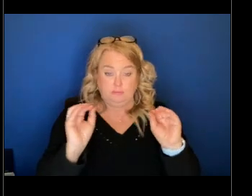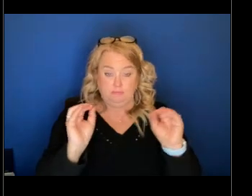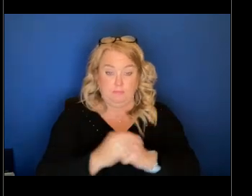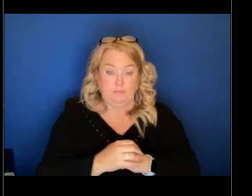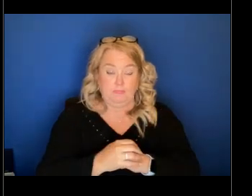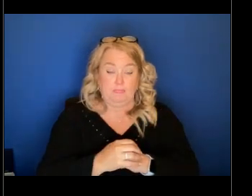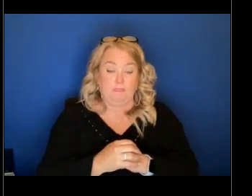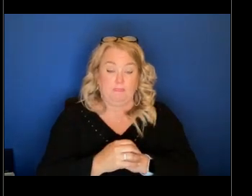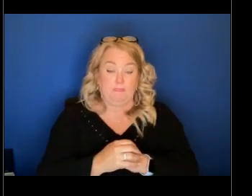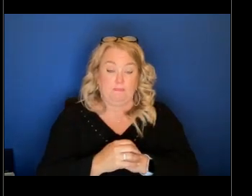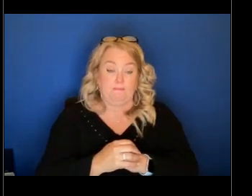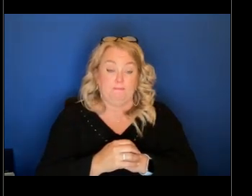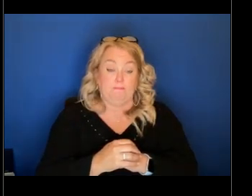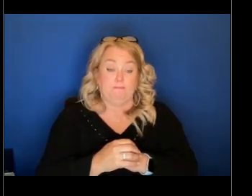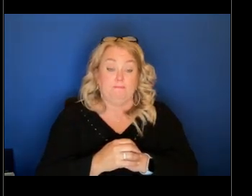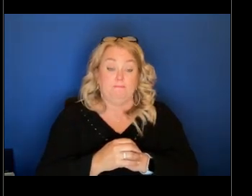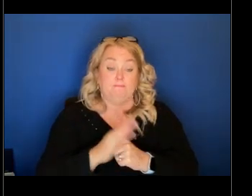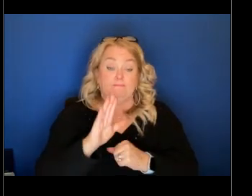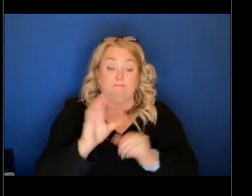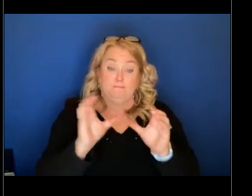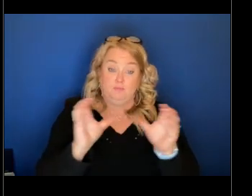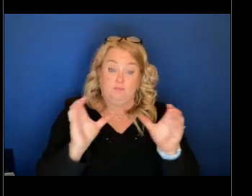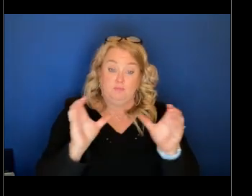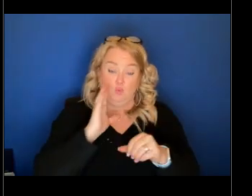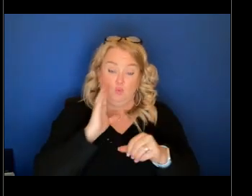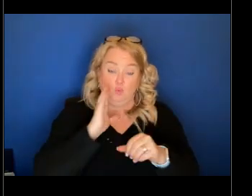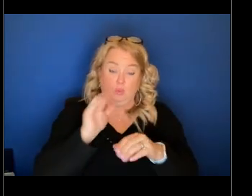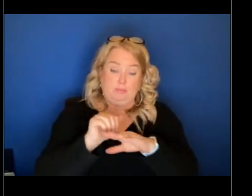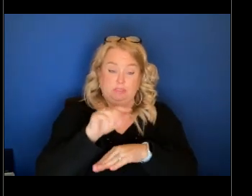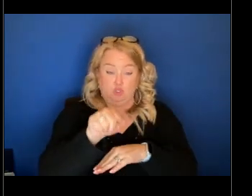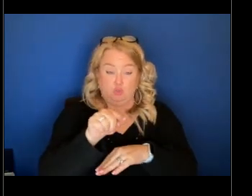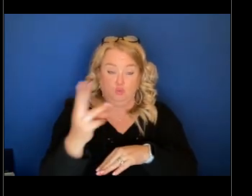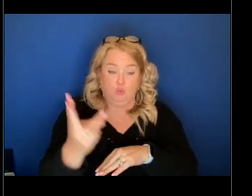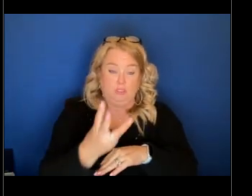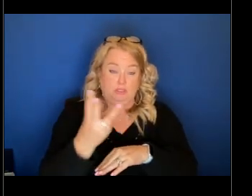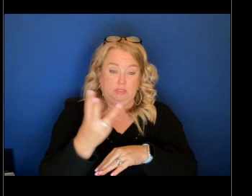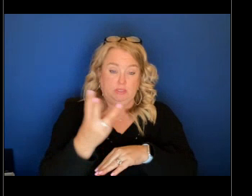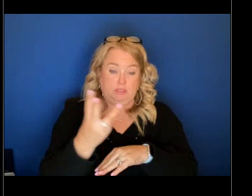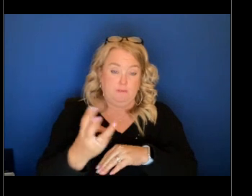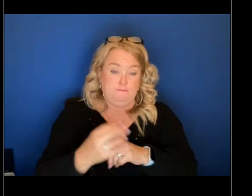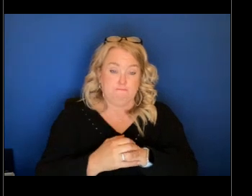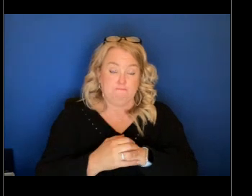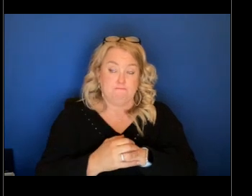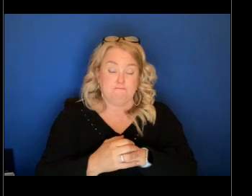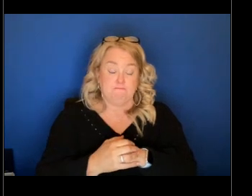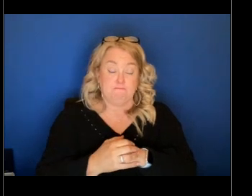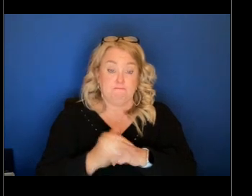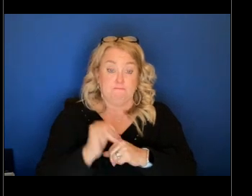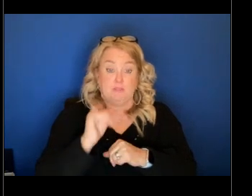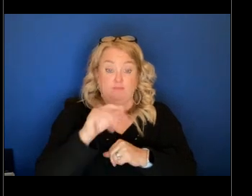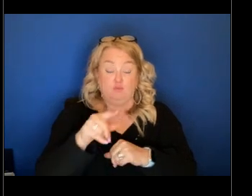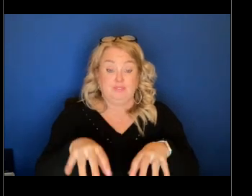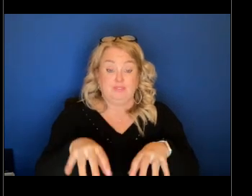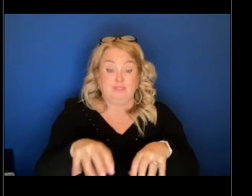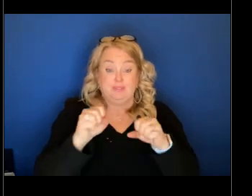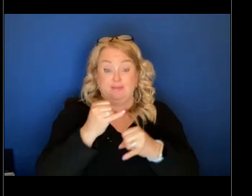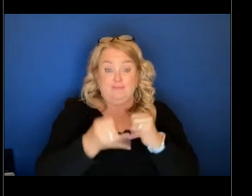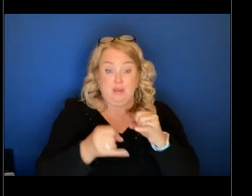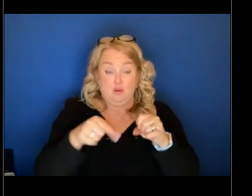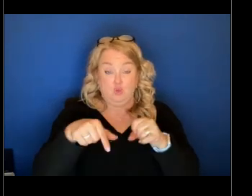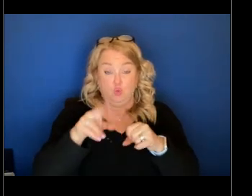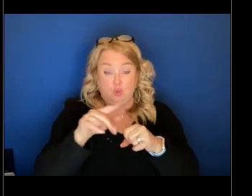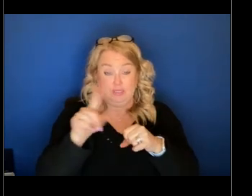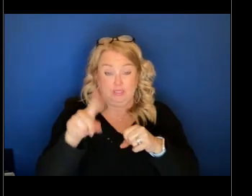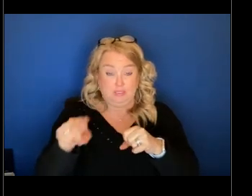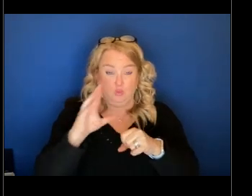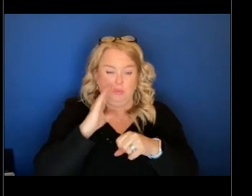certificate. The attendance certificate will be sent to you on Wednesday. If you take the final quiz, which will